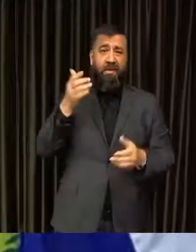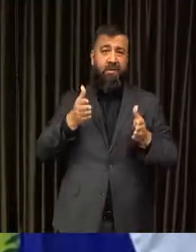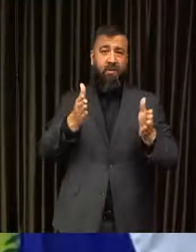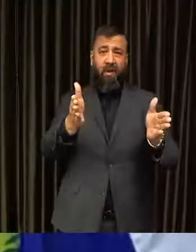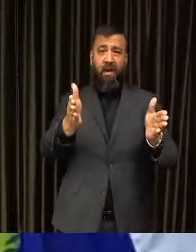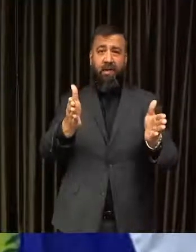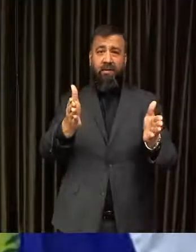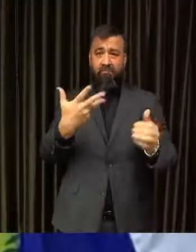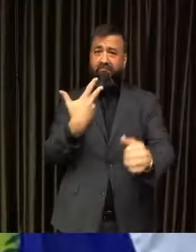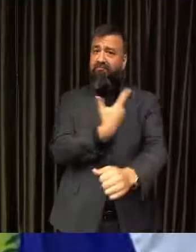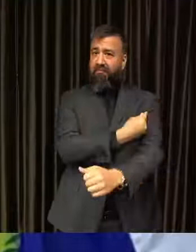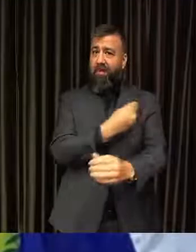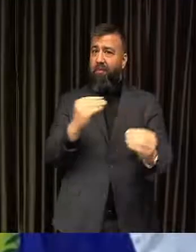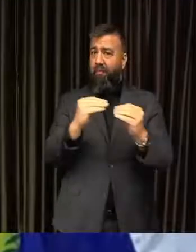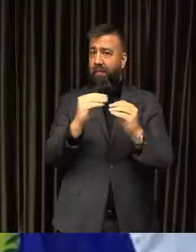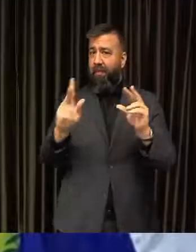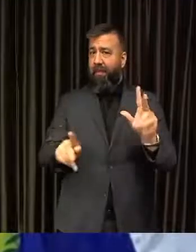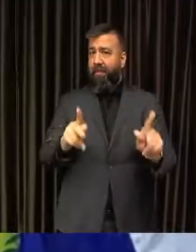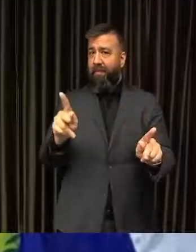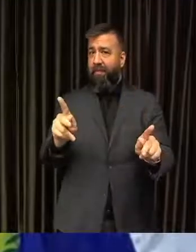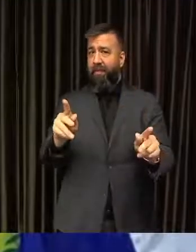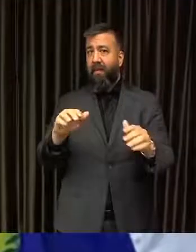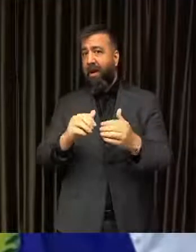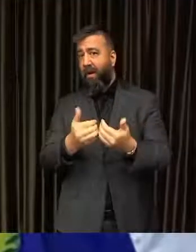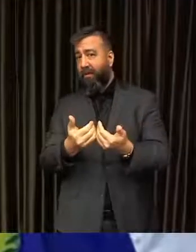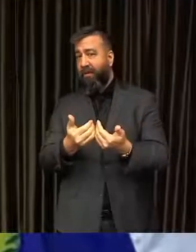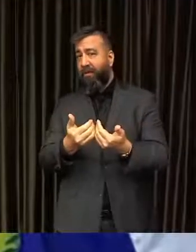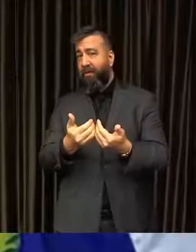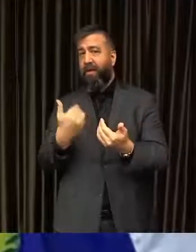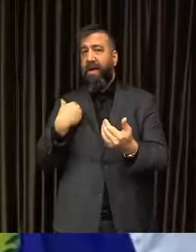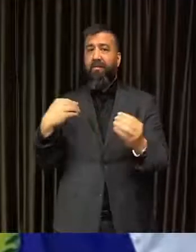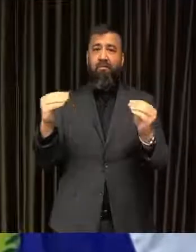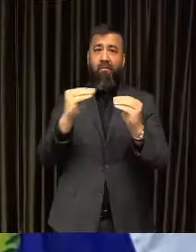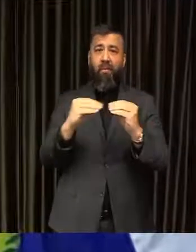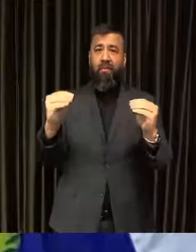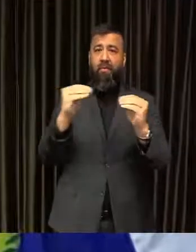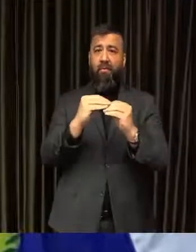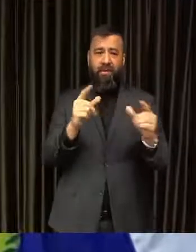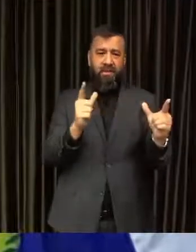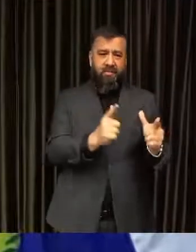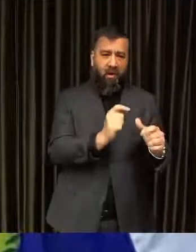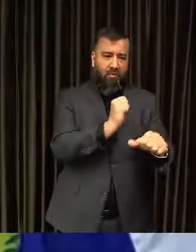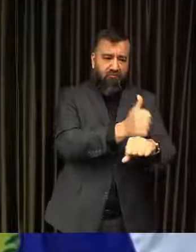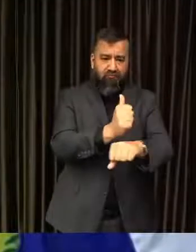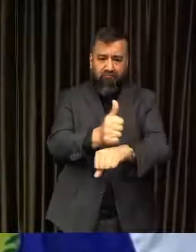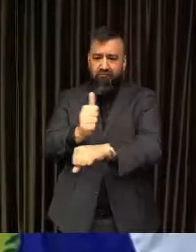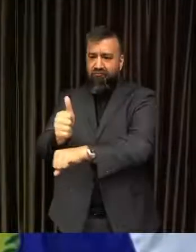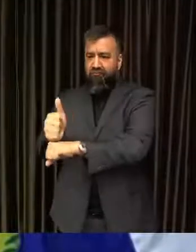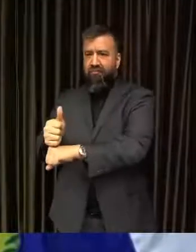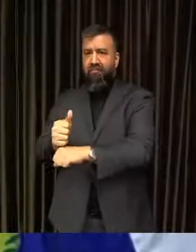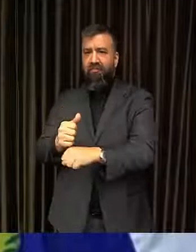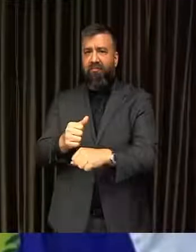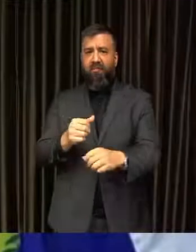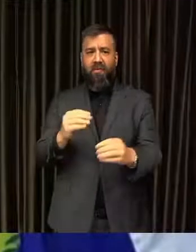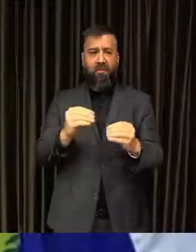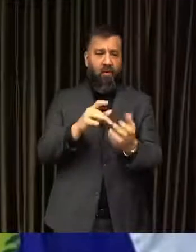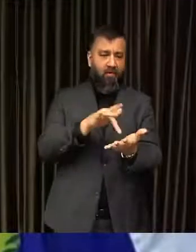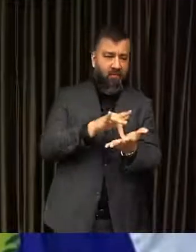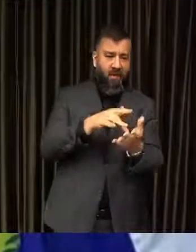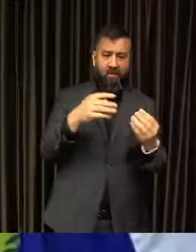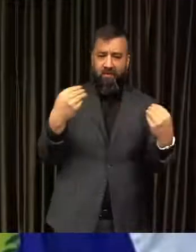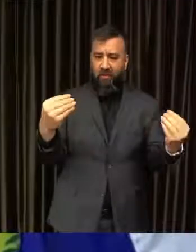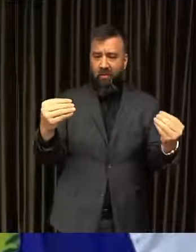get more people vaccinated is to have more and more and more small sites, to have more vaccinators, more